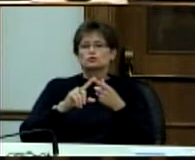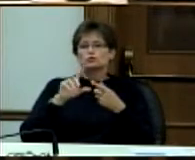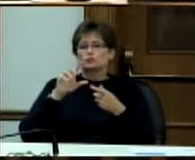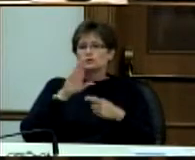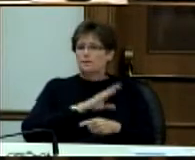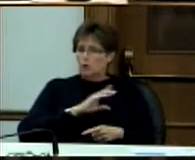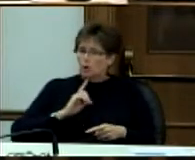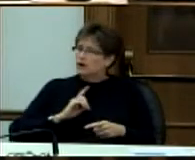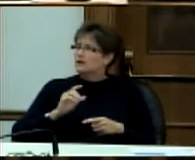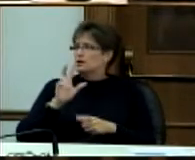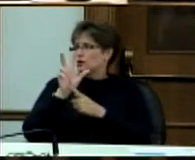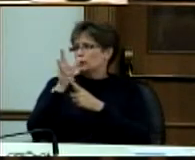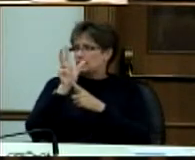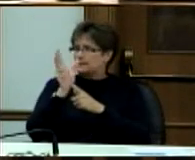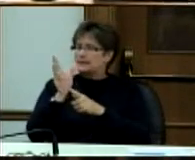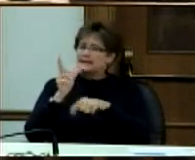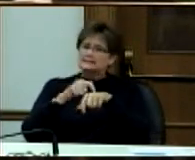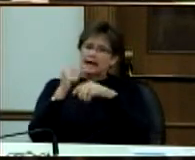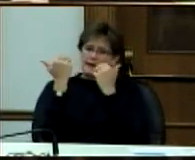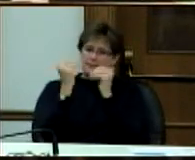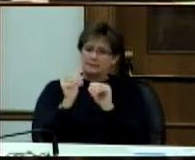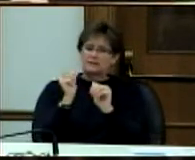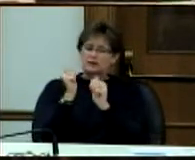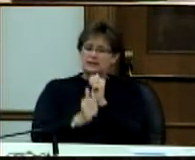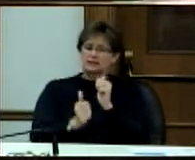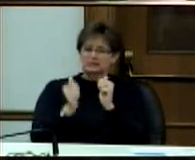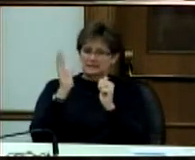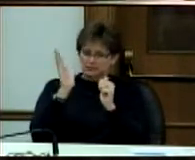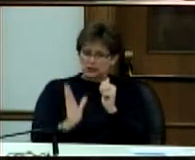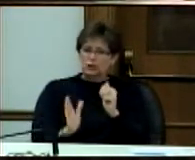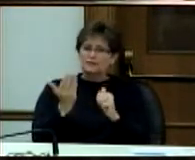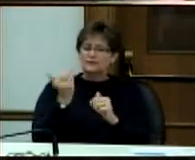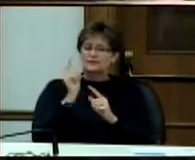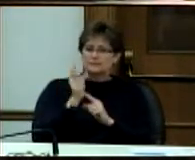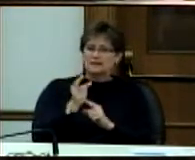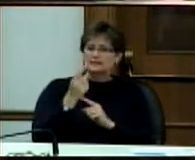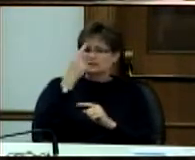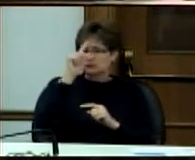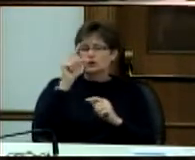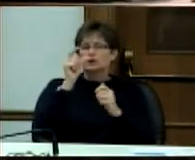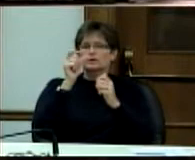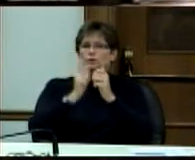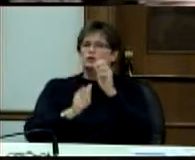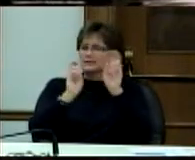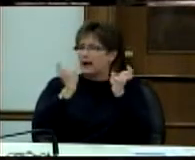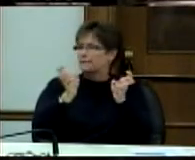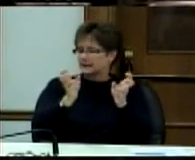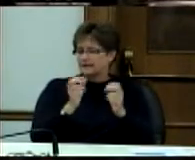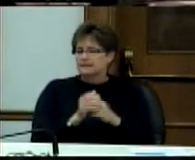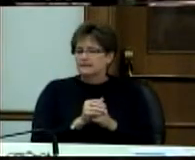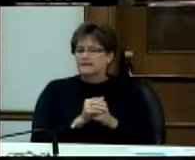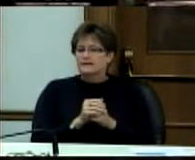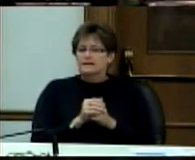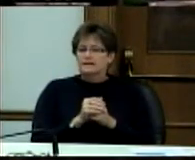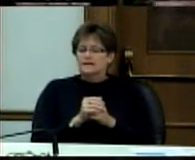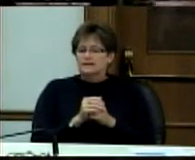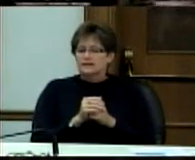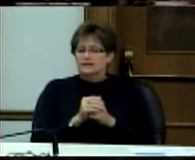to the board. There is a 3-minute limit per speaker and a 15-minute limit per topic.